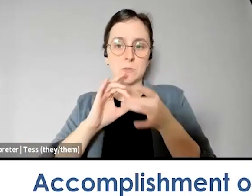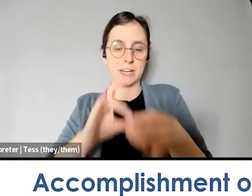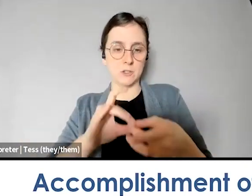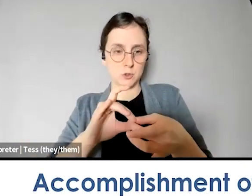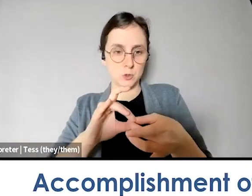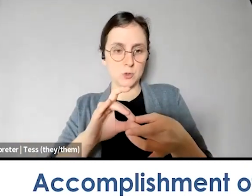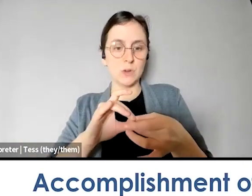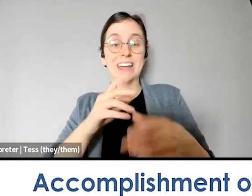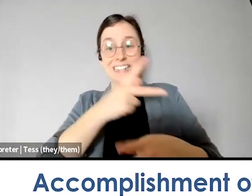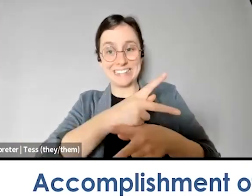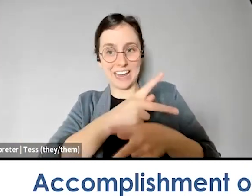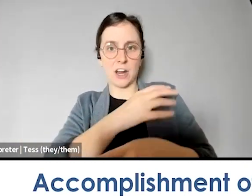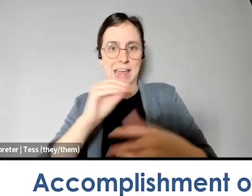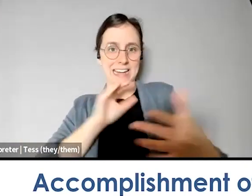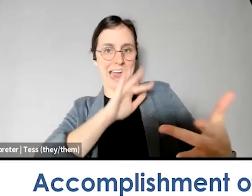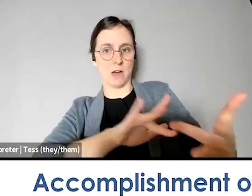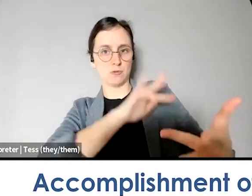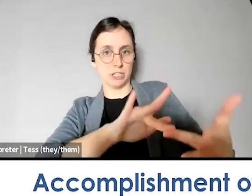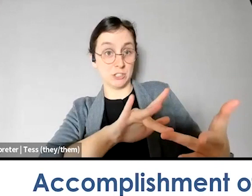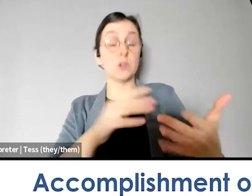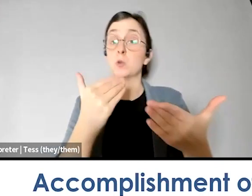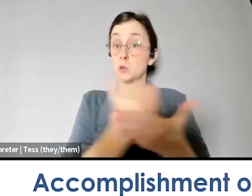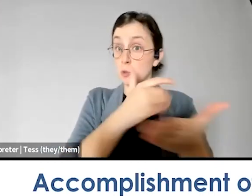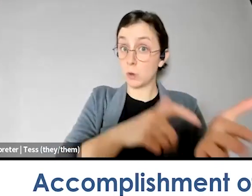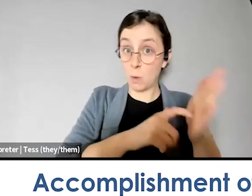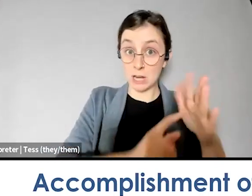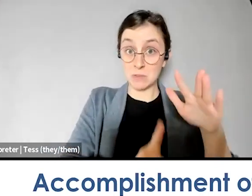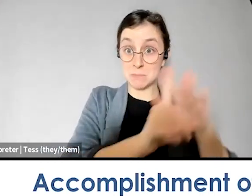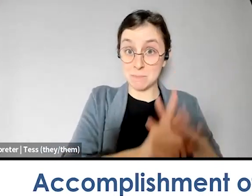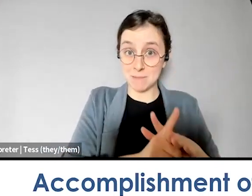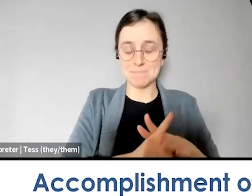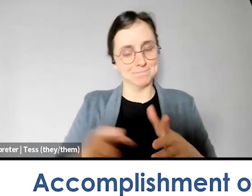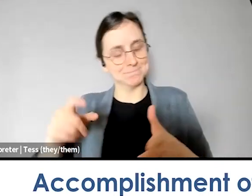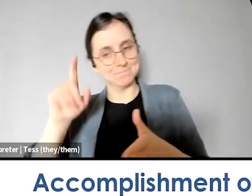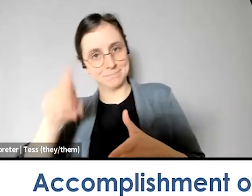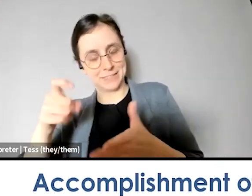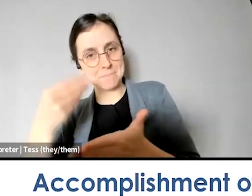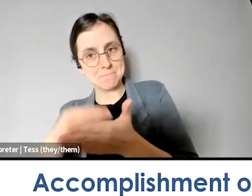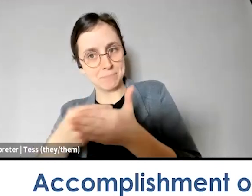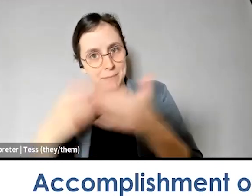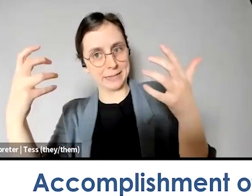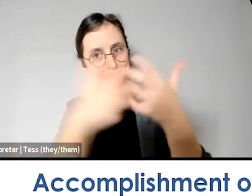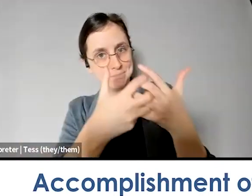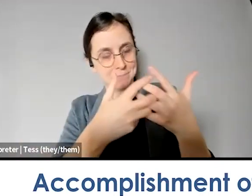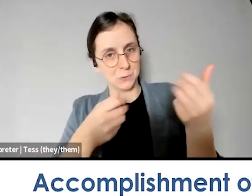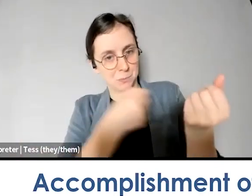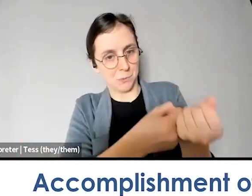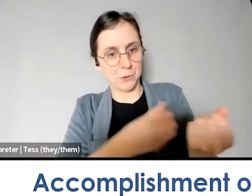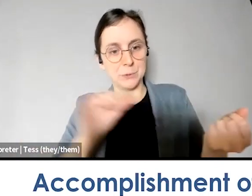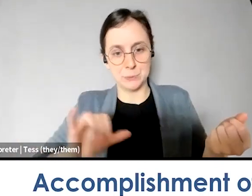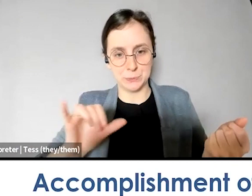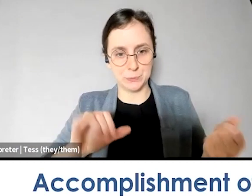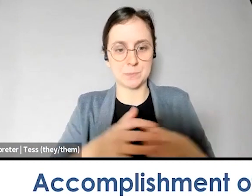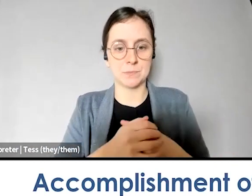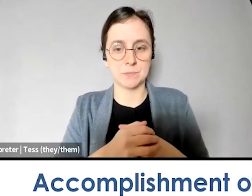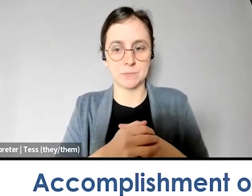new requirements, we're going to need new money to go with that. The bill also authorized that set aside in the block grant that